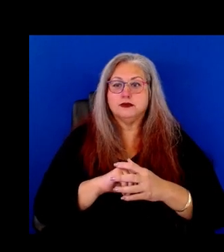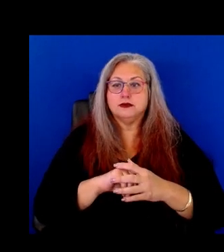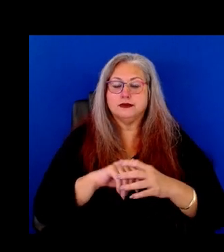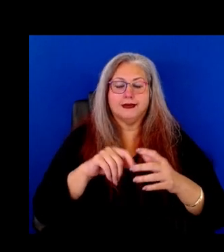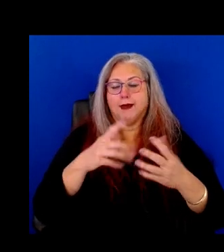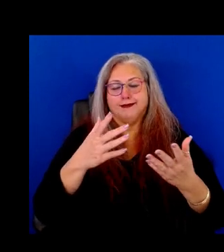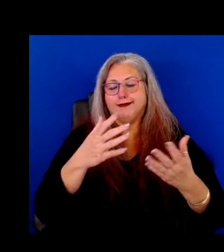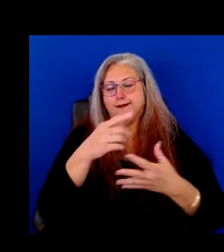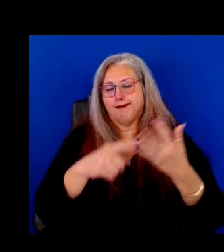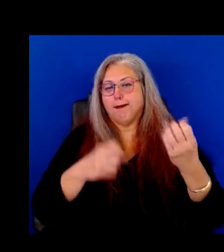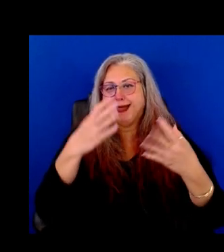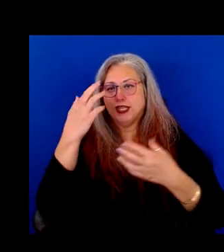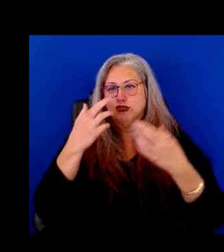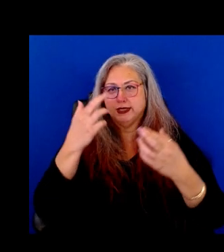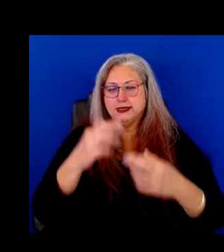many reasons.